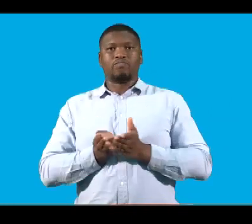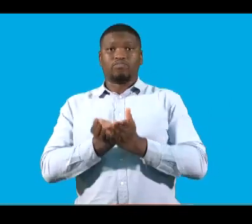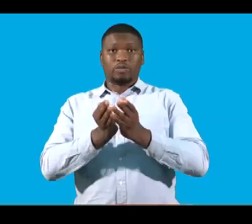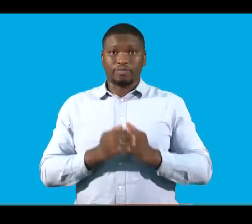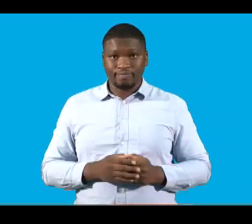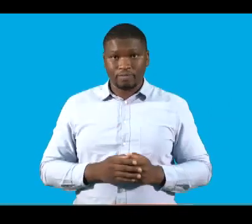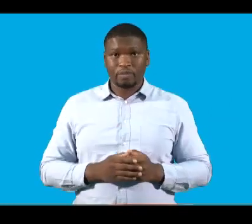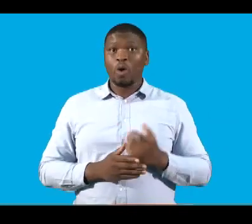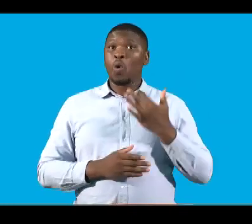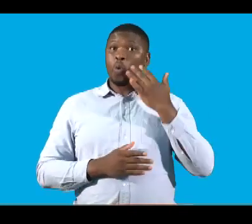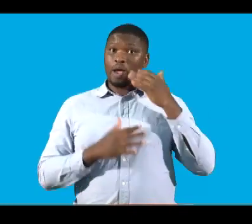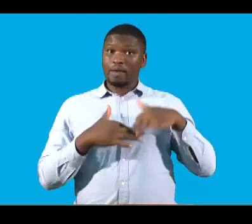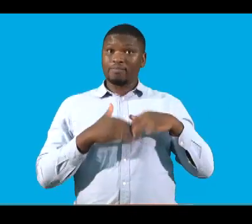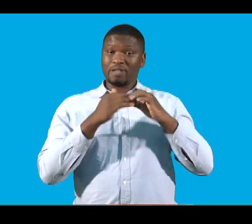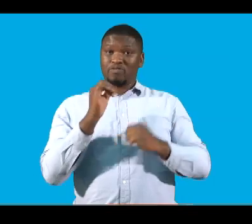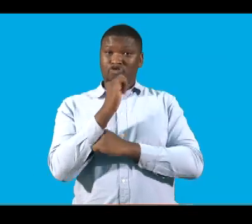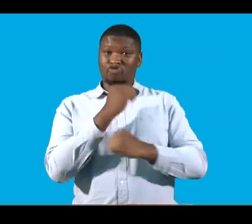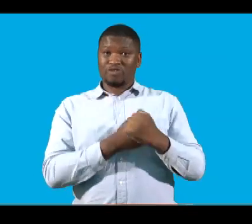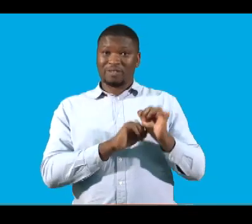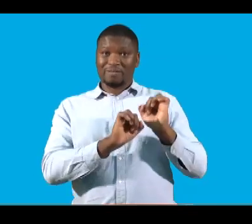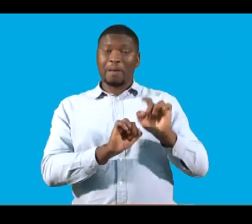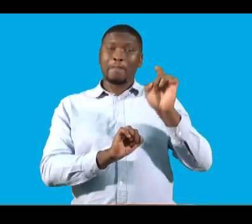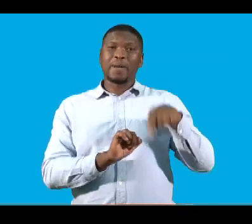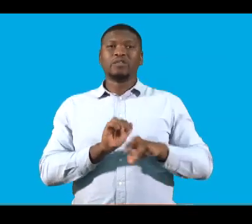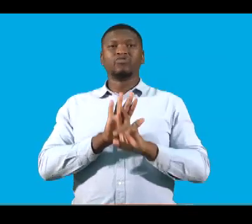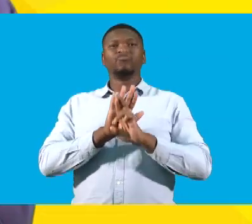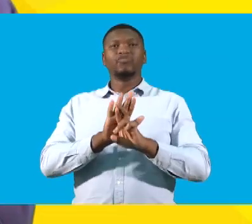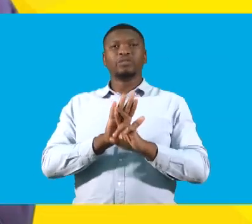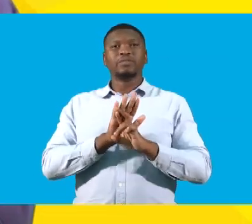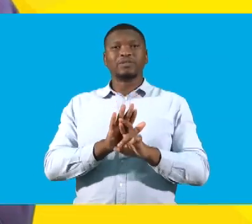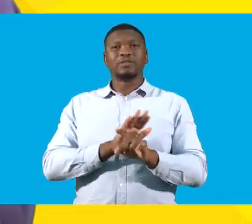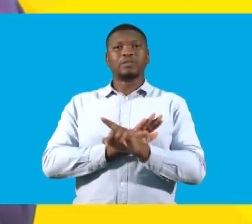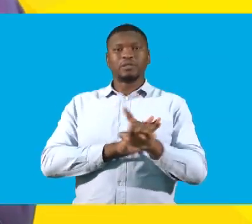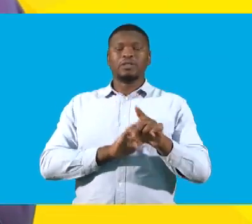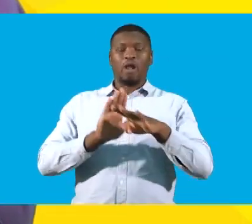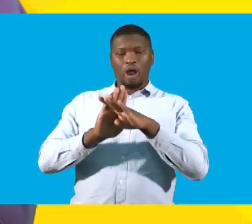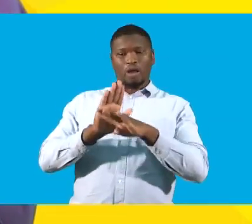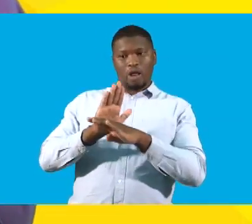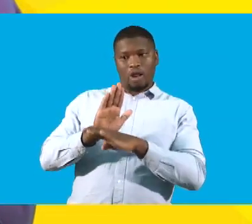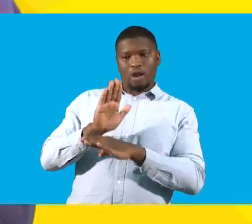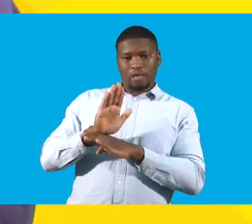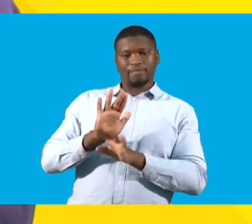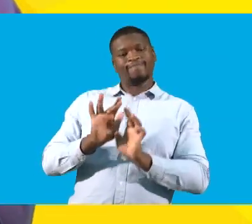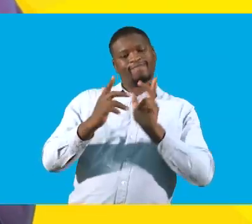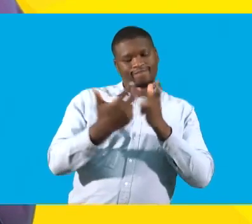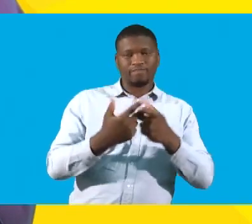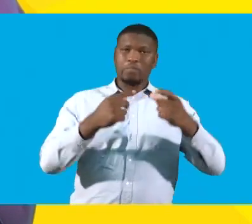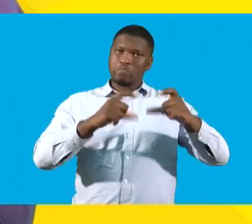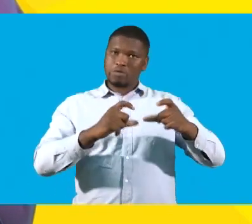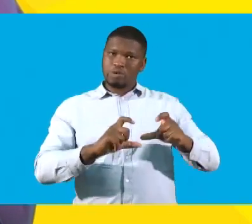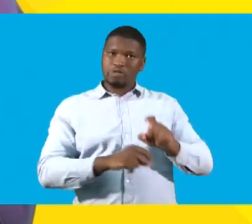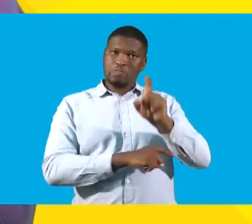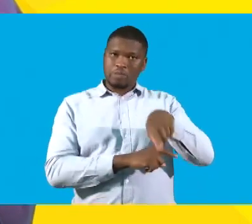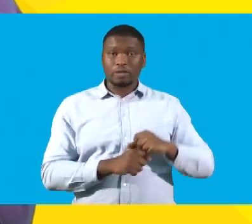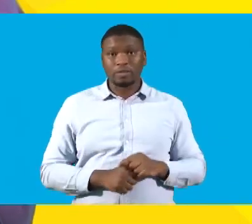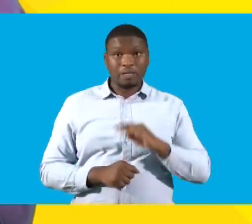lifeboat. So when you structure and write your body paragraphs, it has to represent the way you listed them in